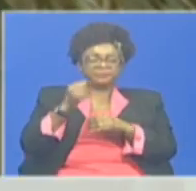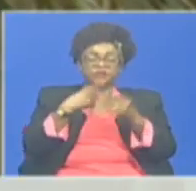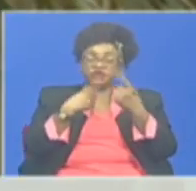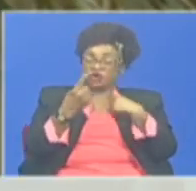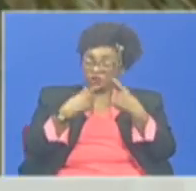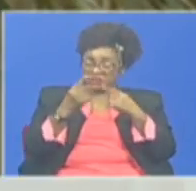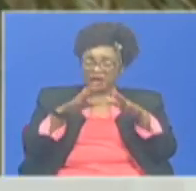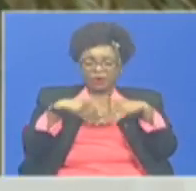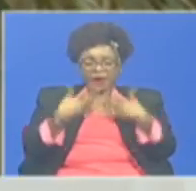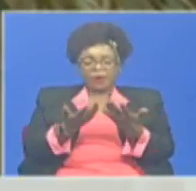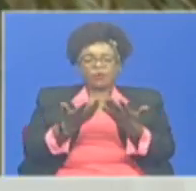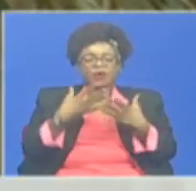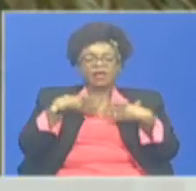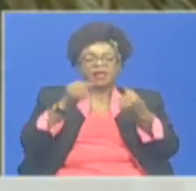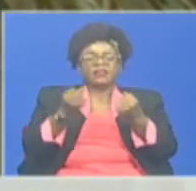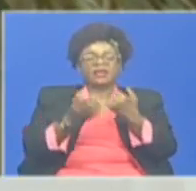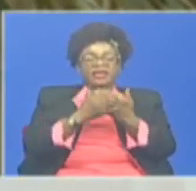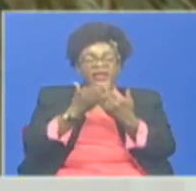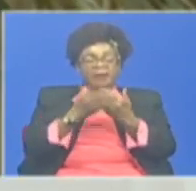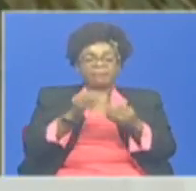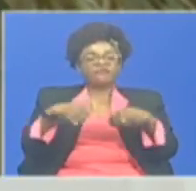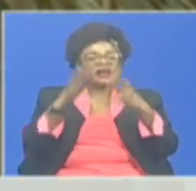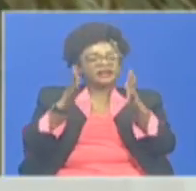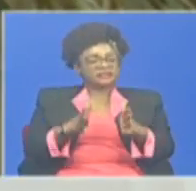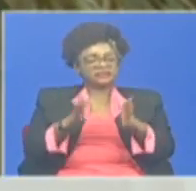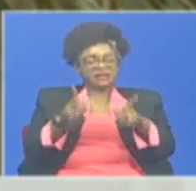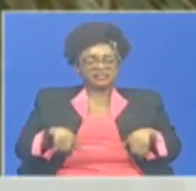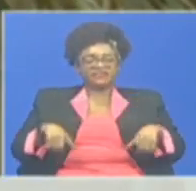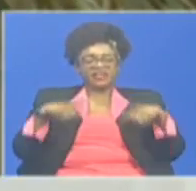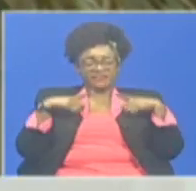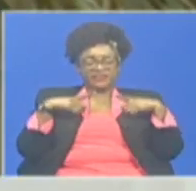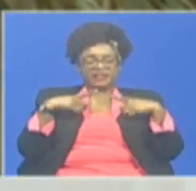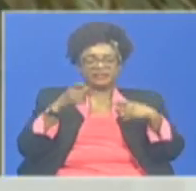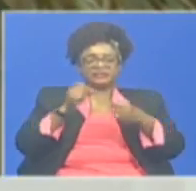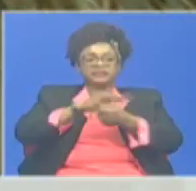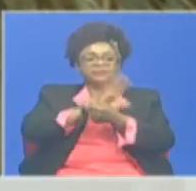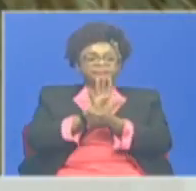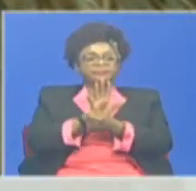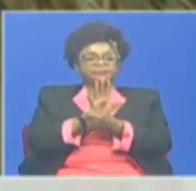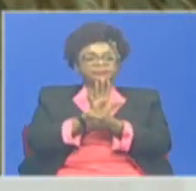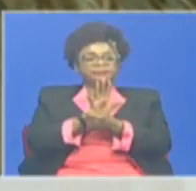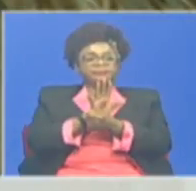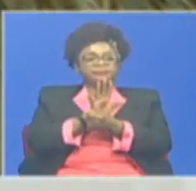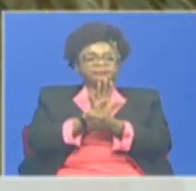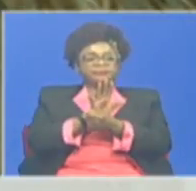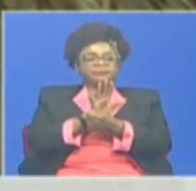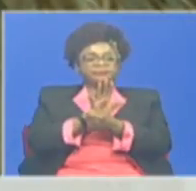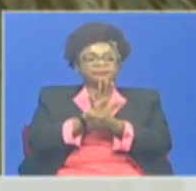of how healthcare providers are surviving pandemic 16. Here is her report.